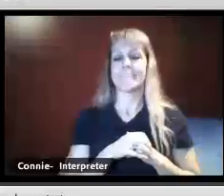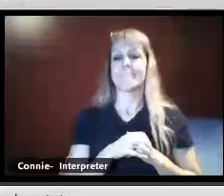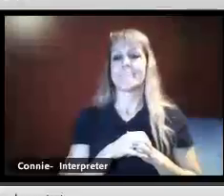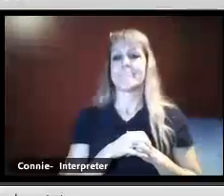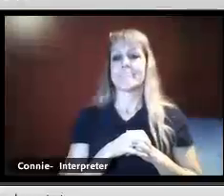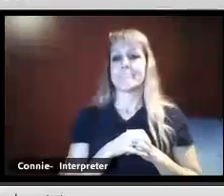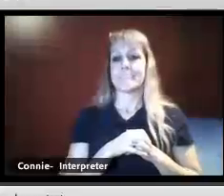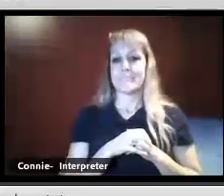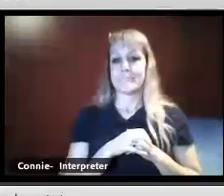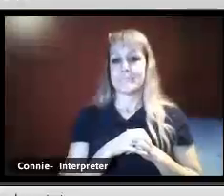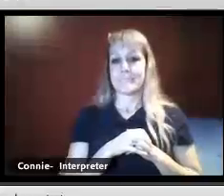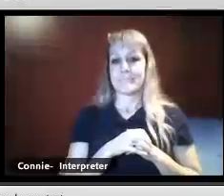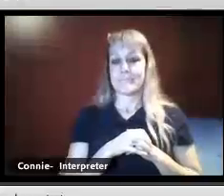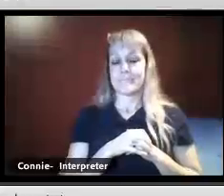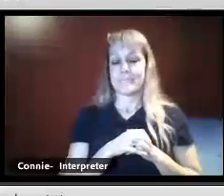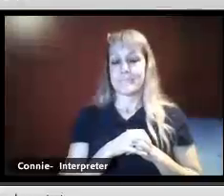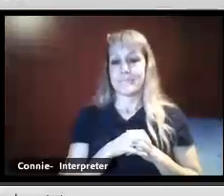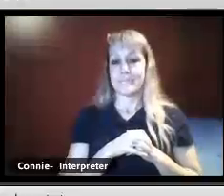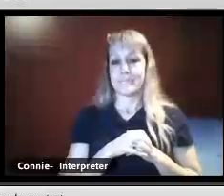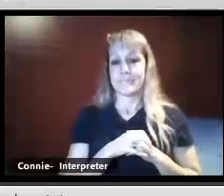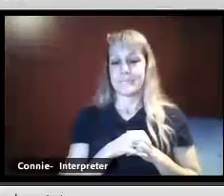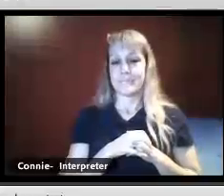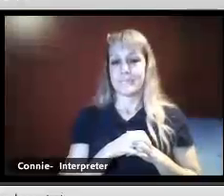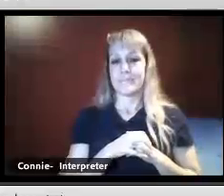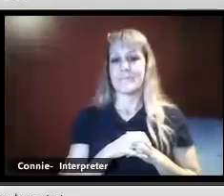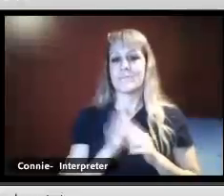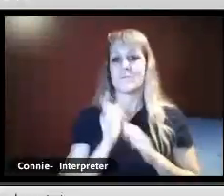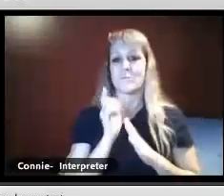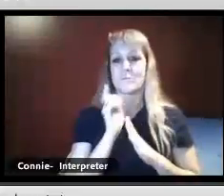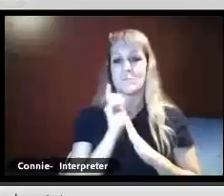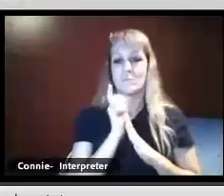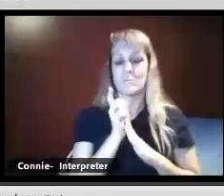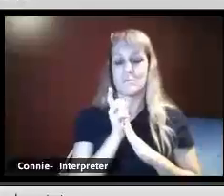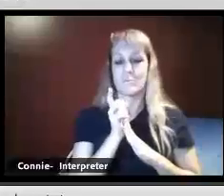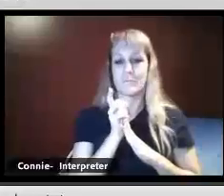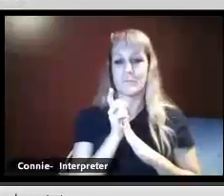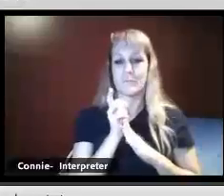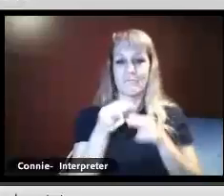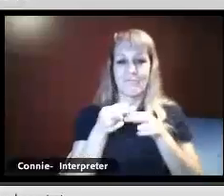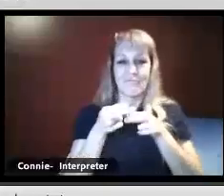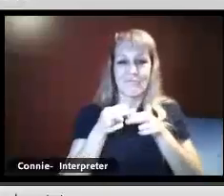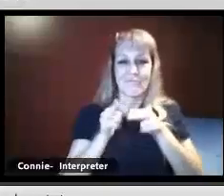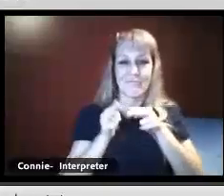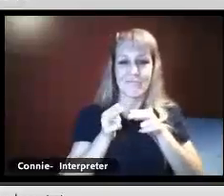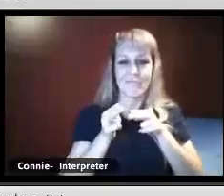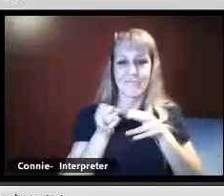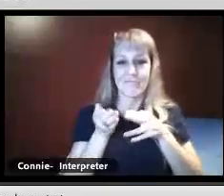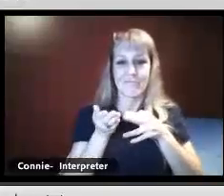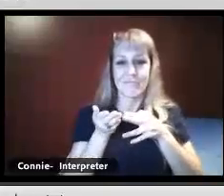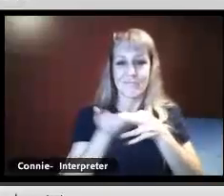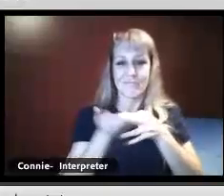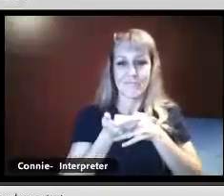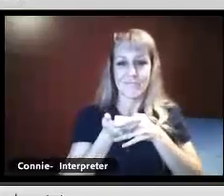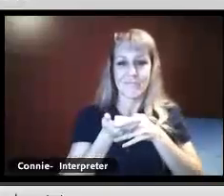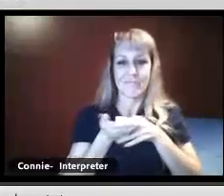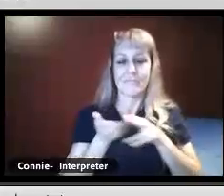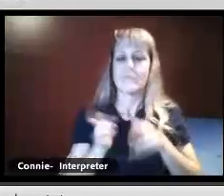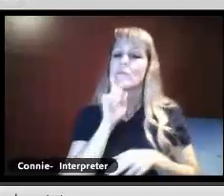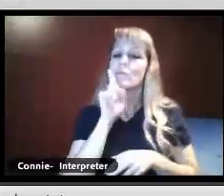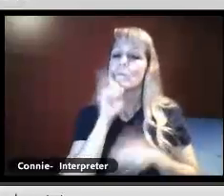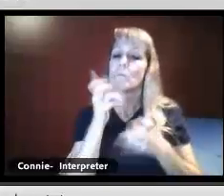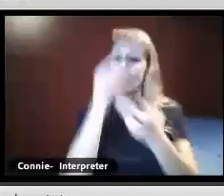I'm going to take a short break, actually not a break so much as to alert